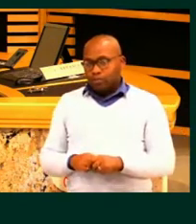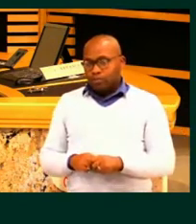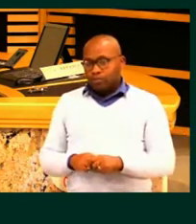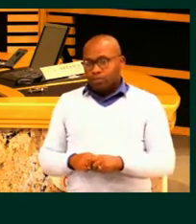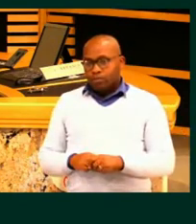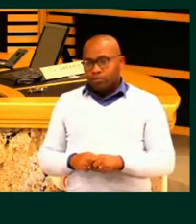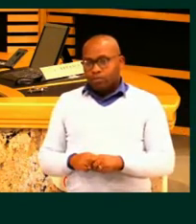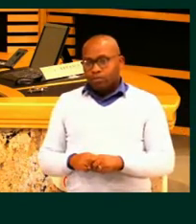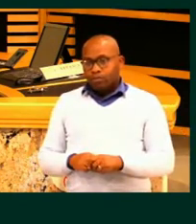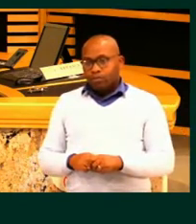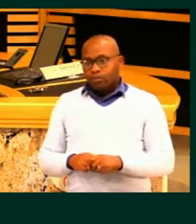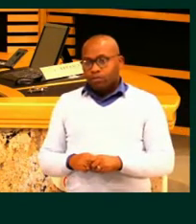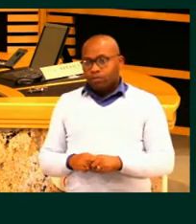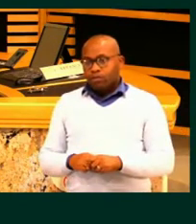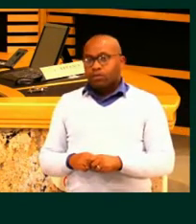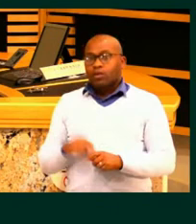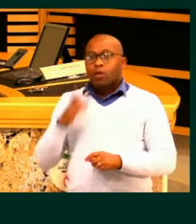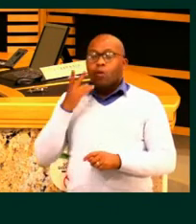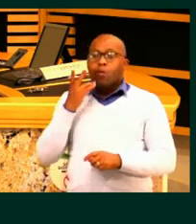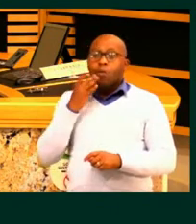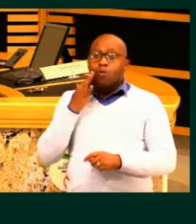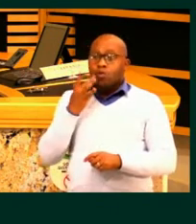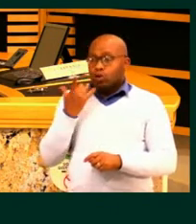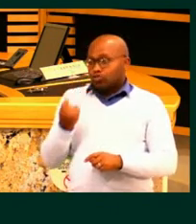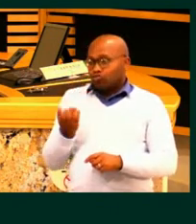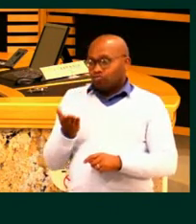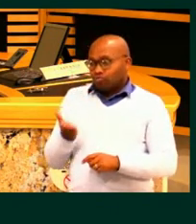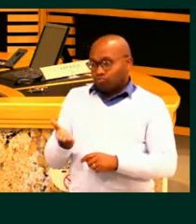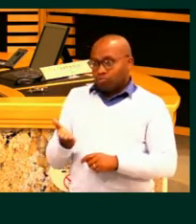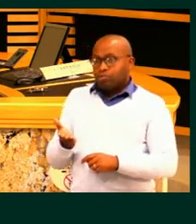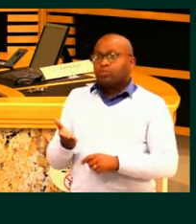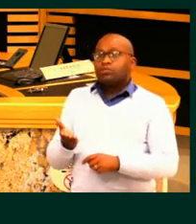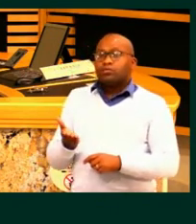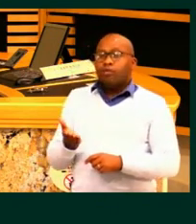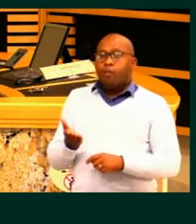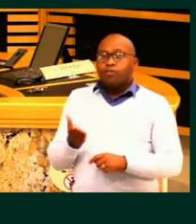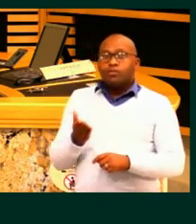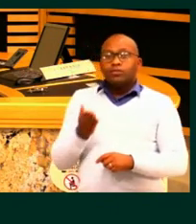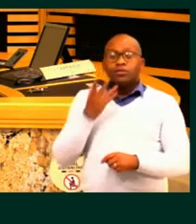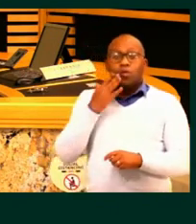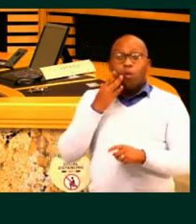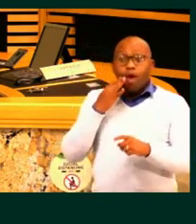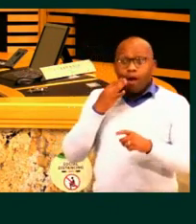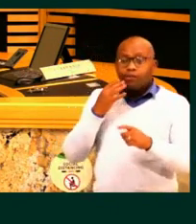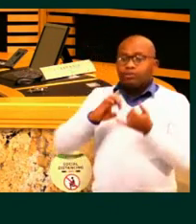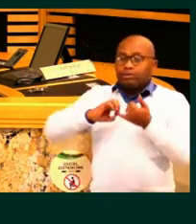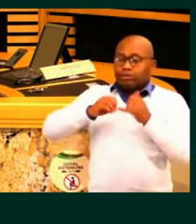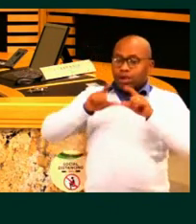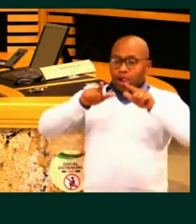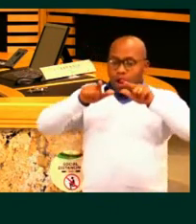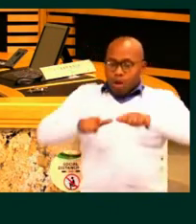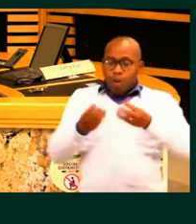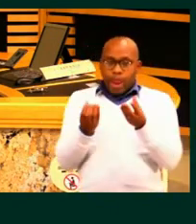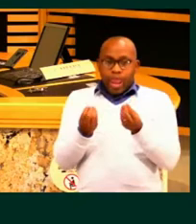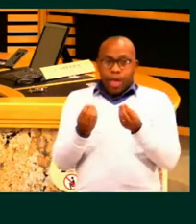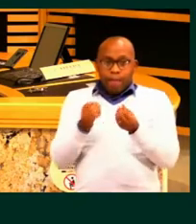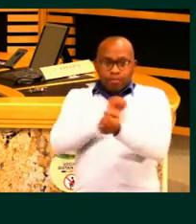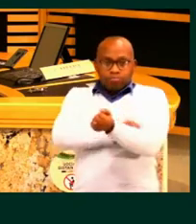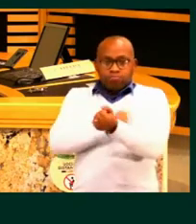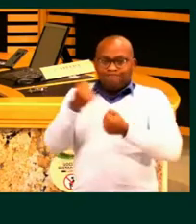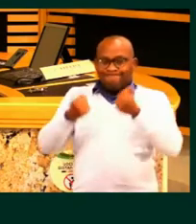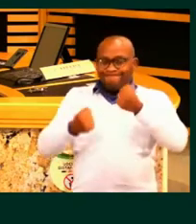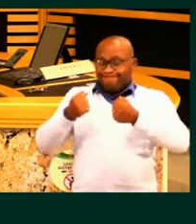province in doing so it will obviously reduce the volume of high freight trucks on our roads and will also ensure that